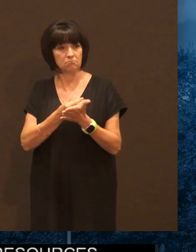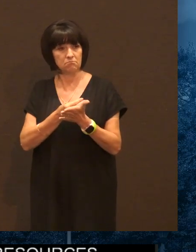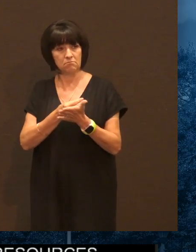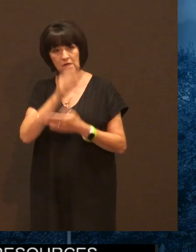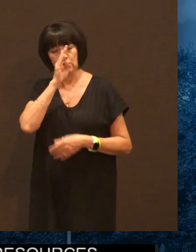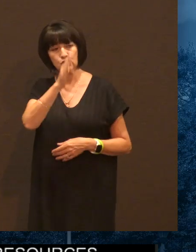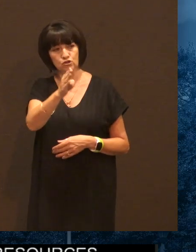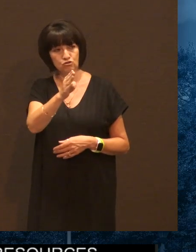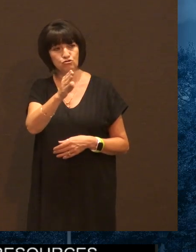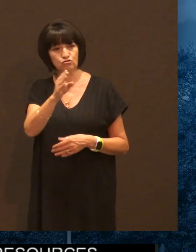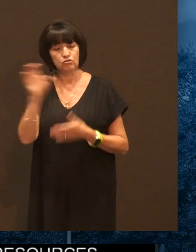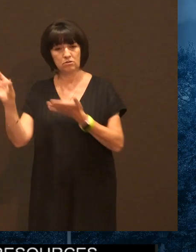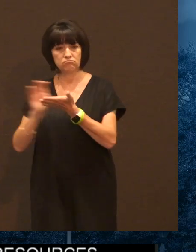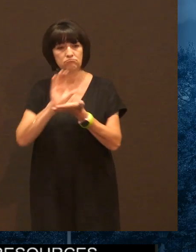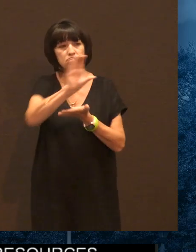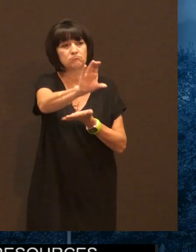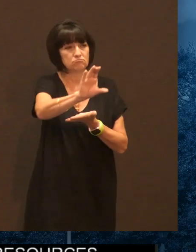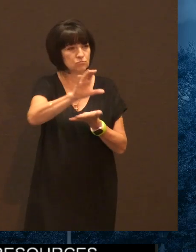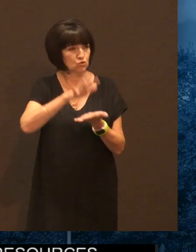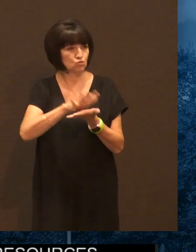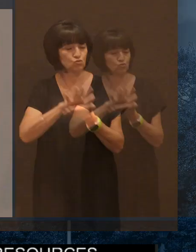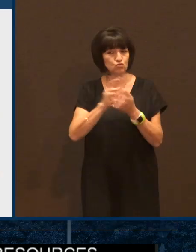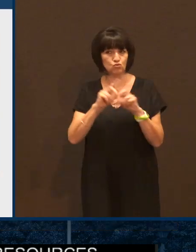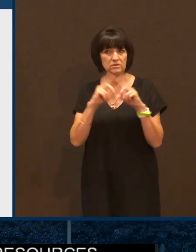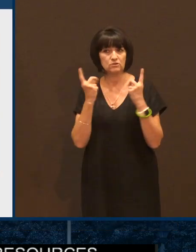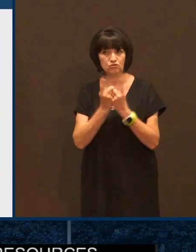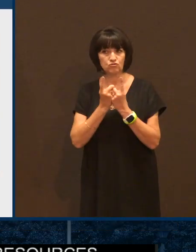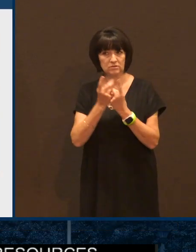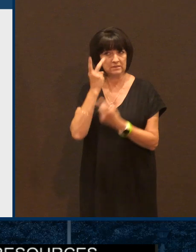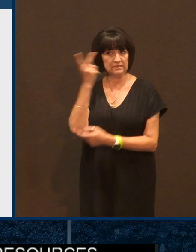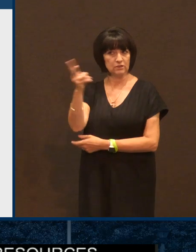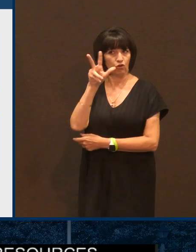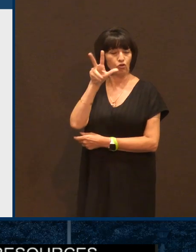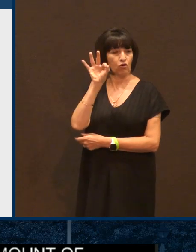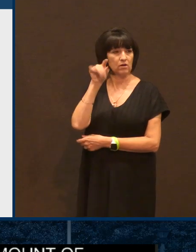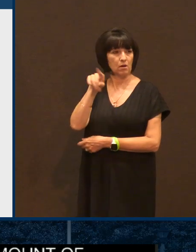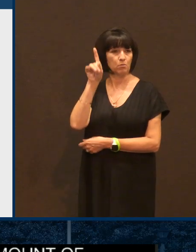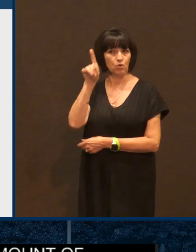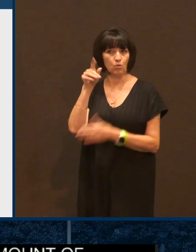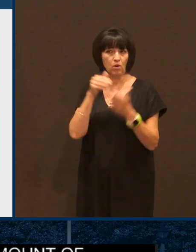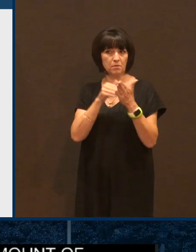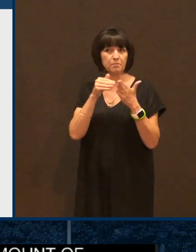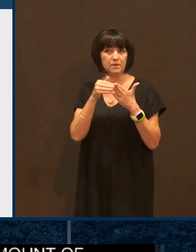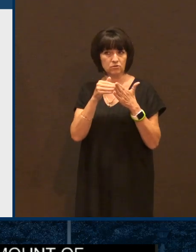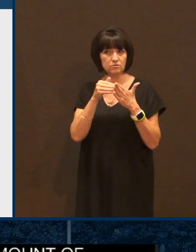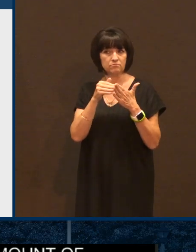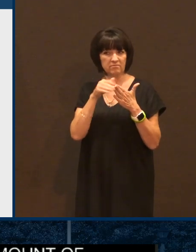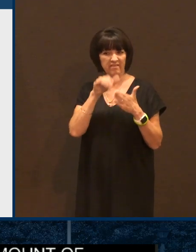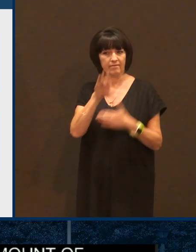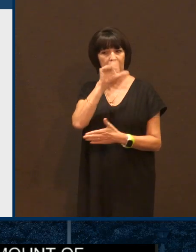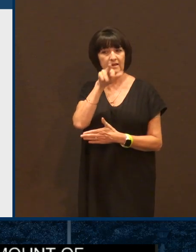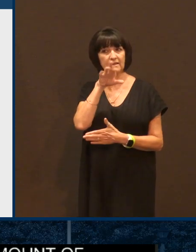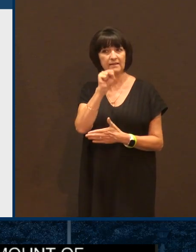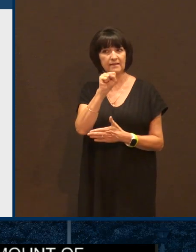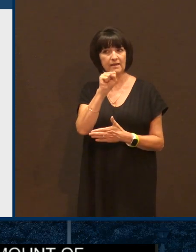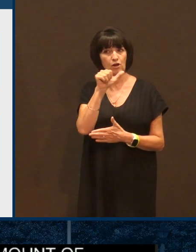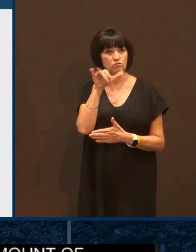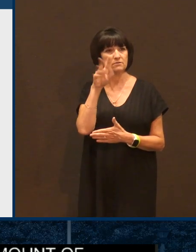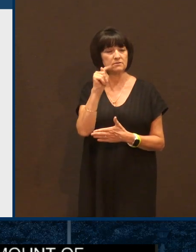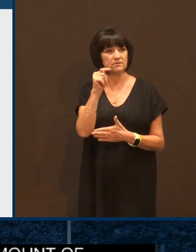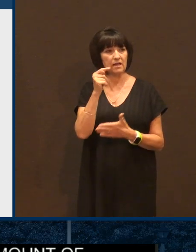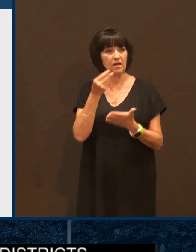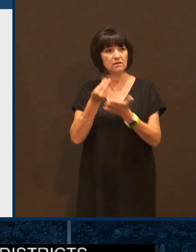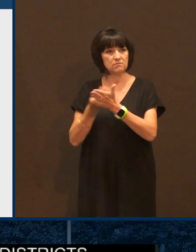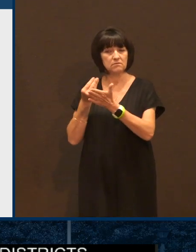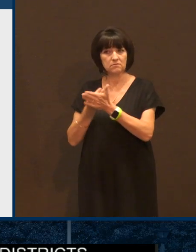to the school districts. There you go, $39 million of the CARES Act funding, and thanks to our